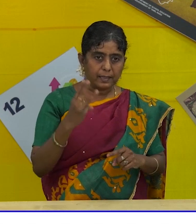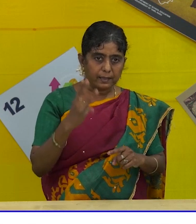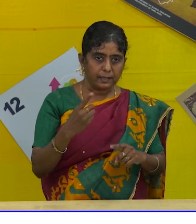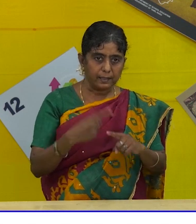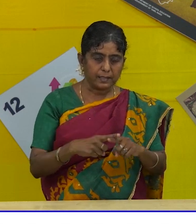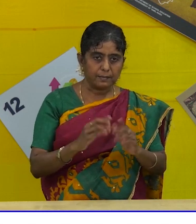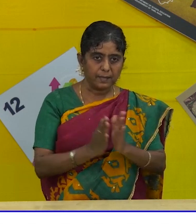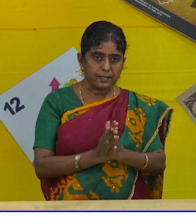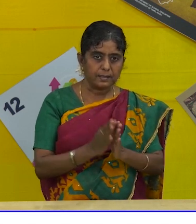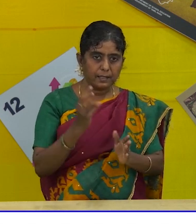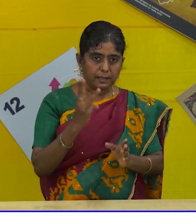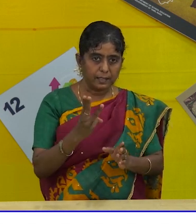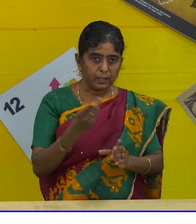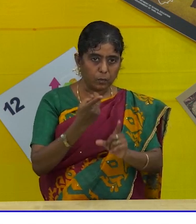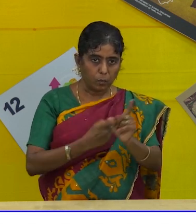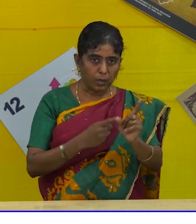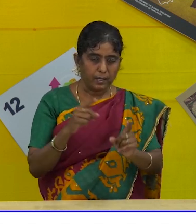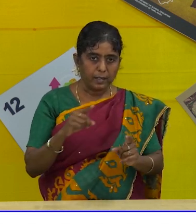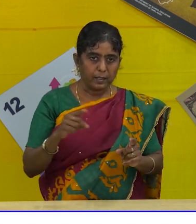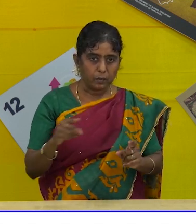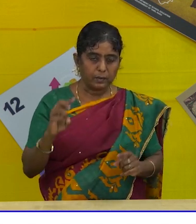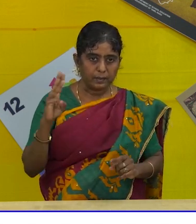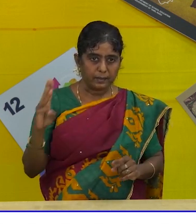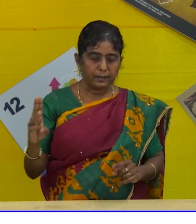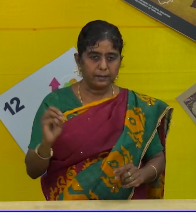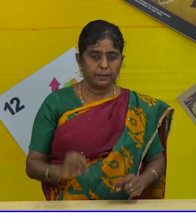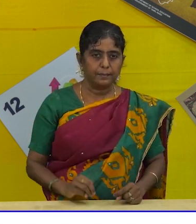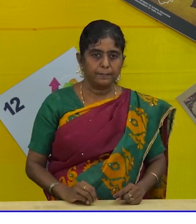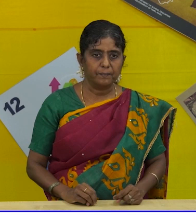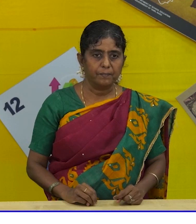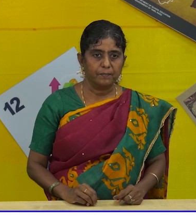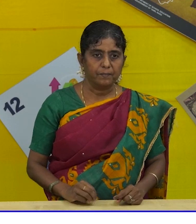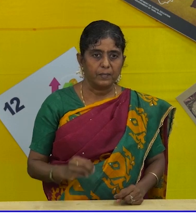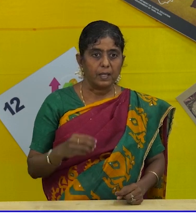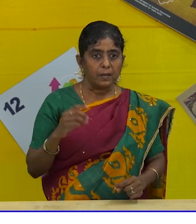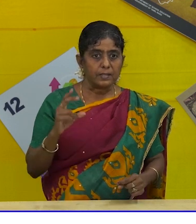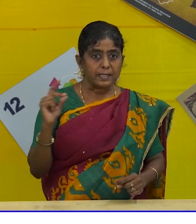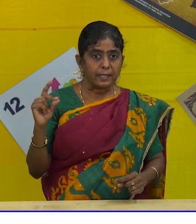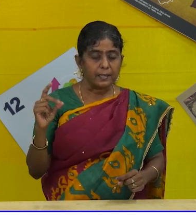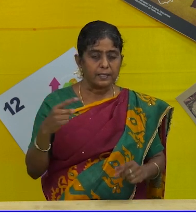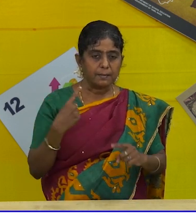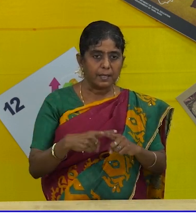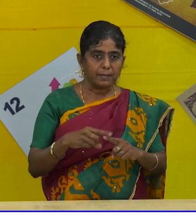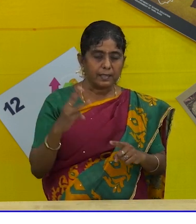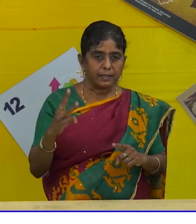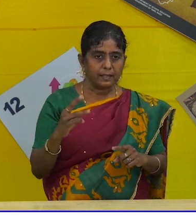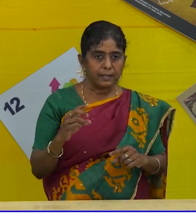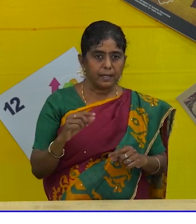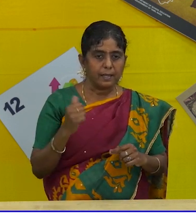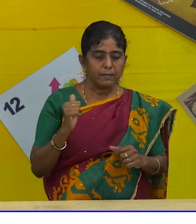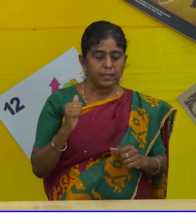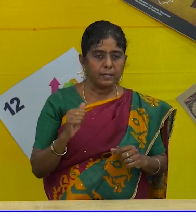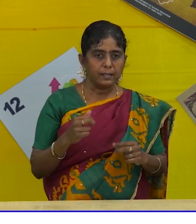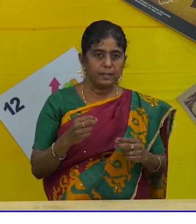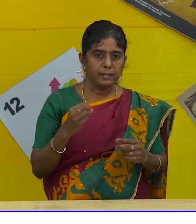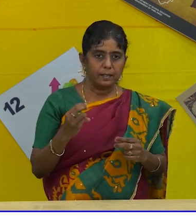1. Multiply the equation 2 by 3. If you multiply the equation 2 by 3, what would